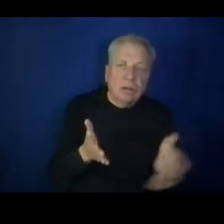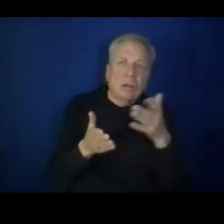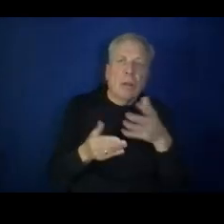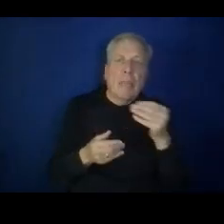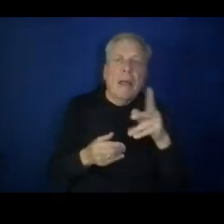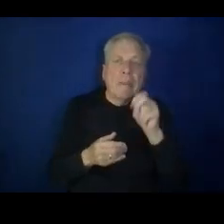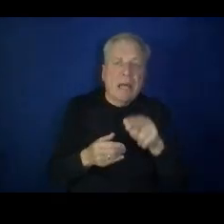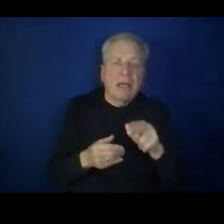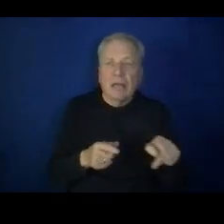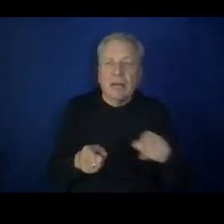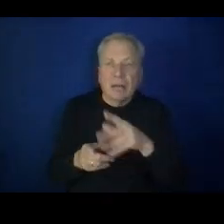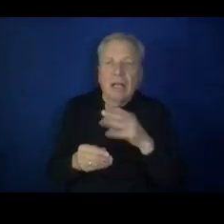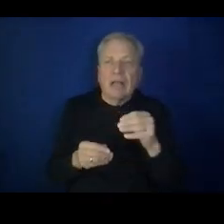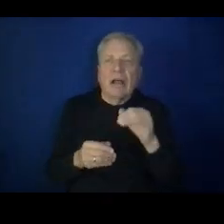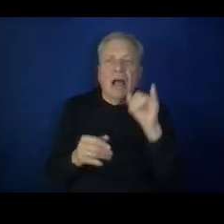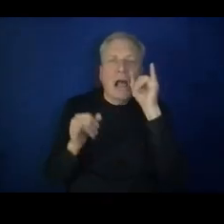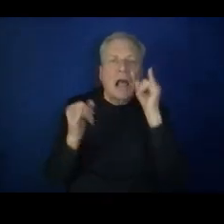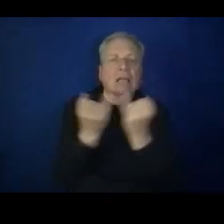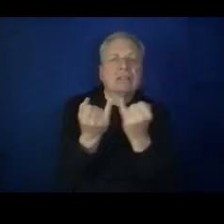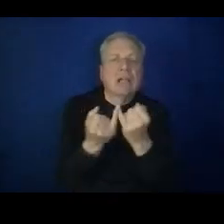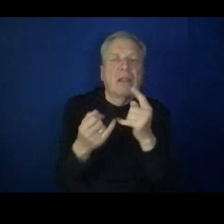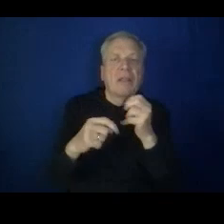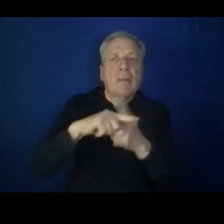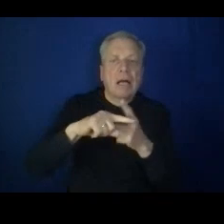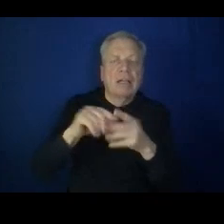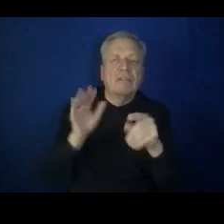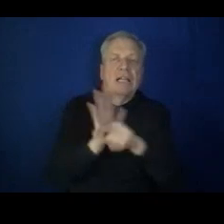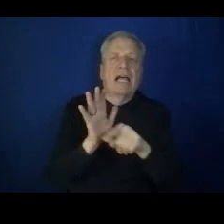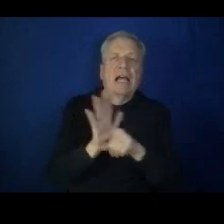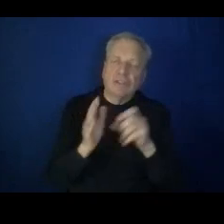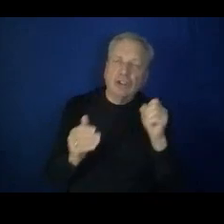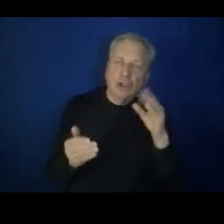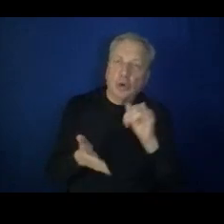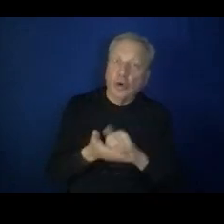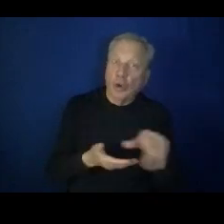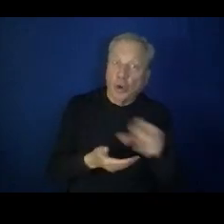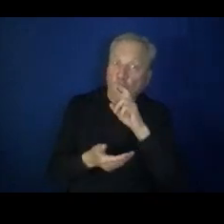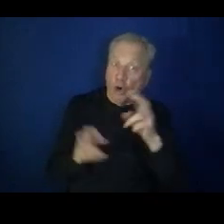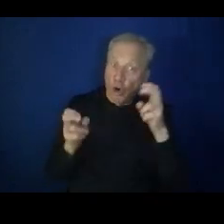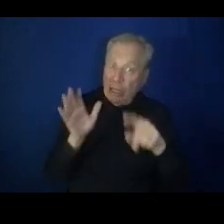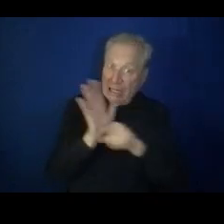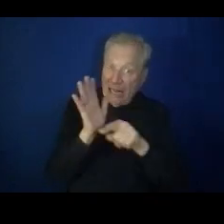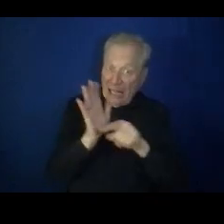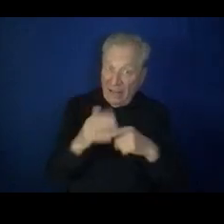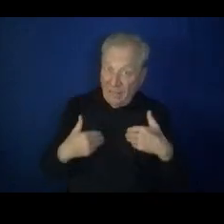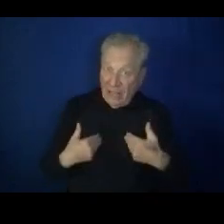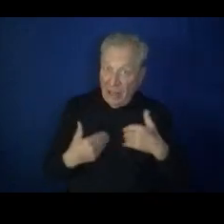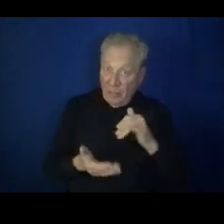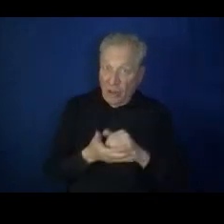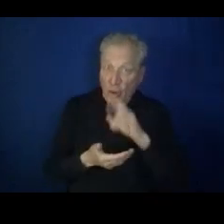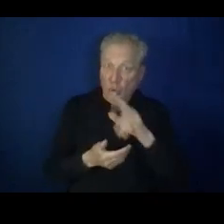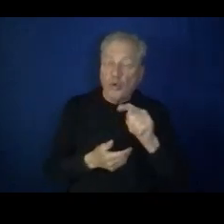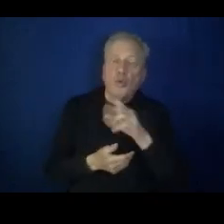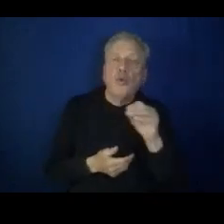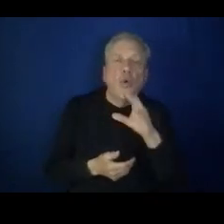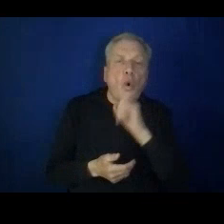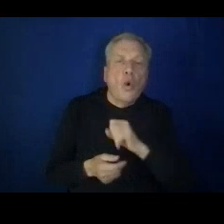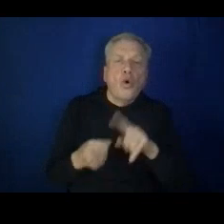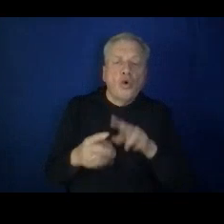walk in there and kind of isolate the positives and negatives. So those are negative animals that were too old to